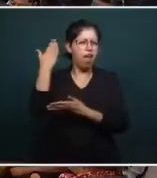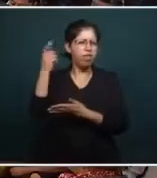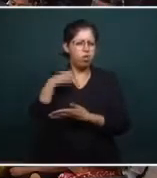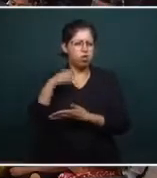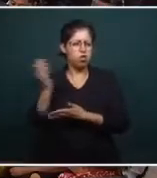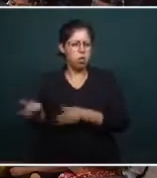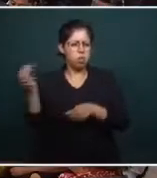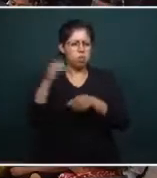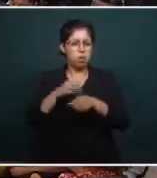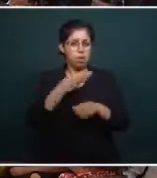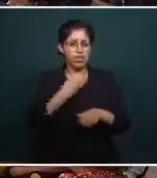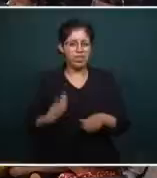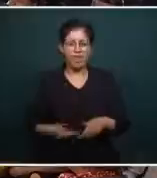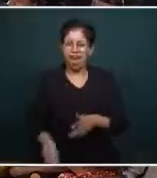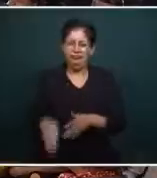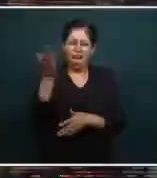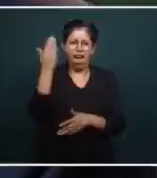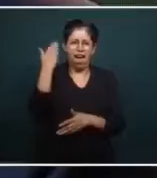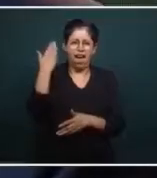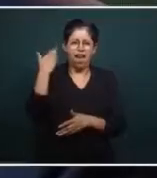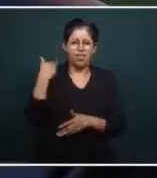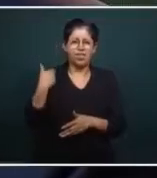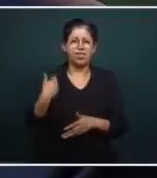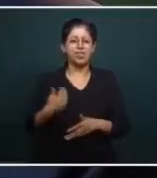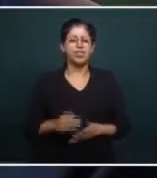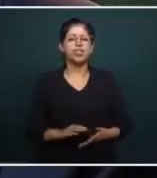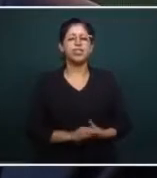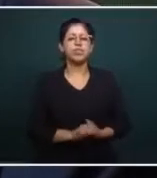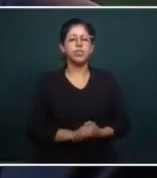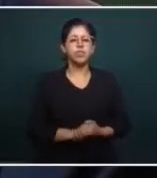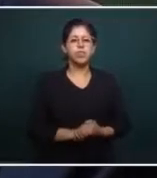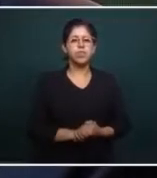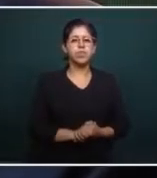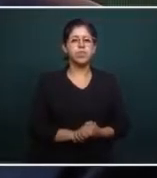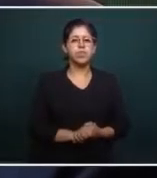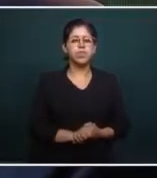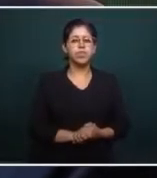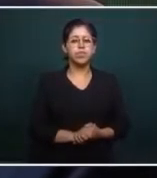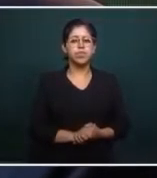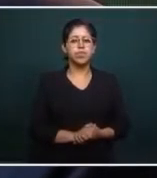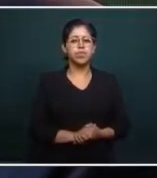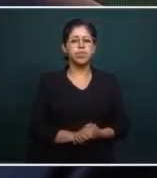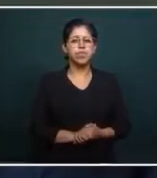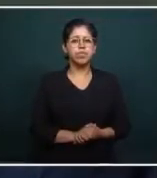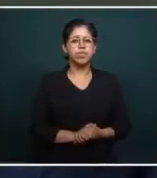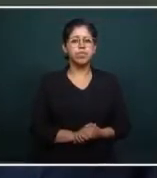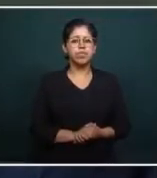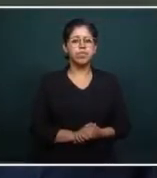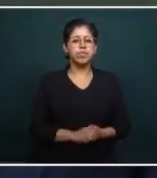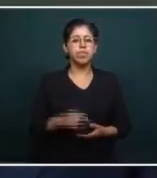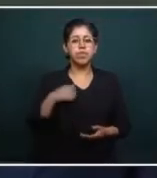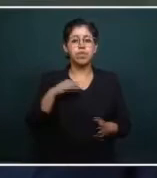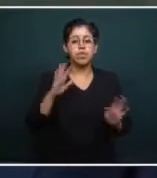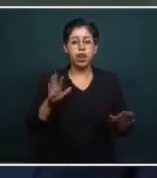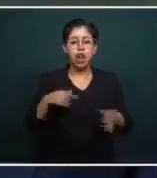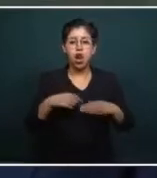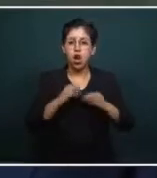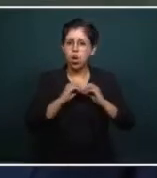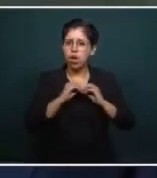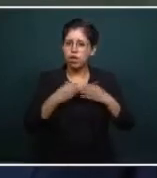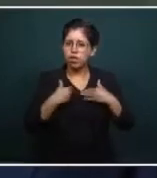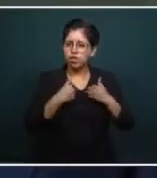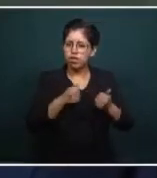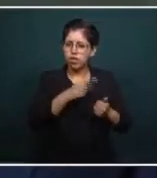since even the first days, como presidente even electo, before I had taken the lo he dejado position of